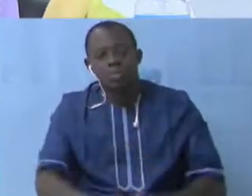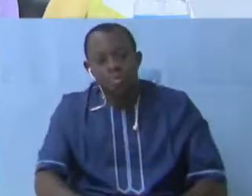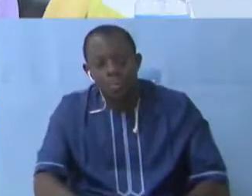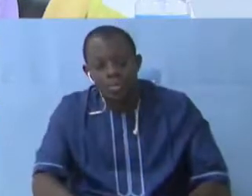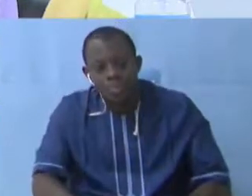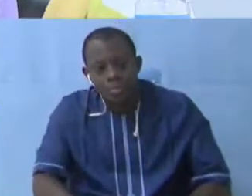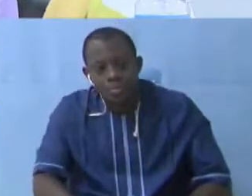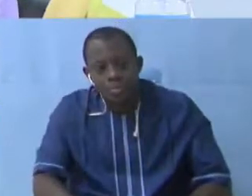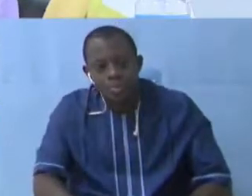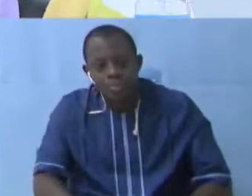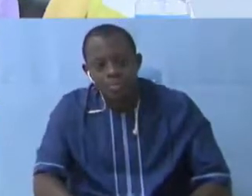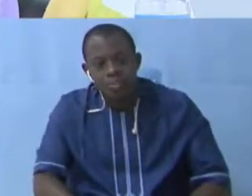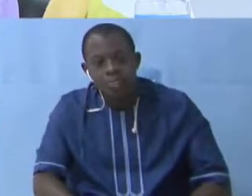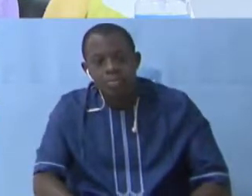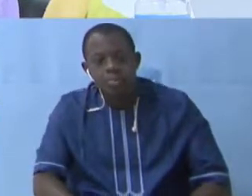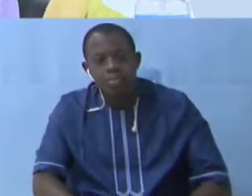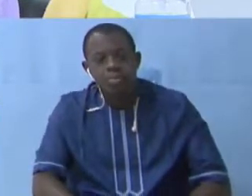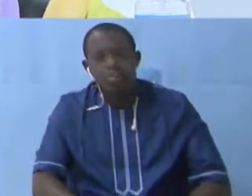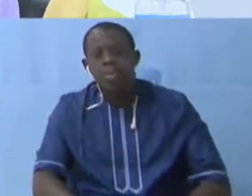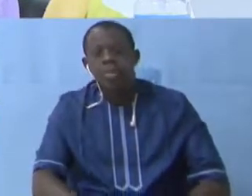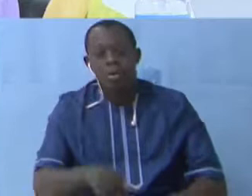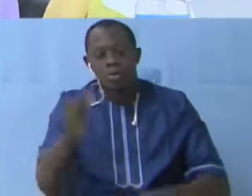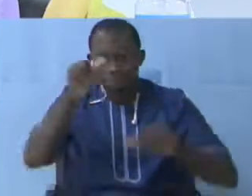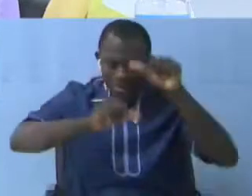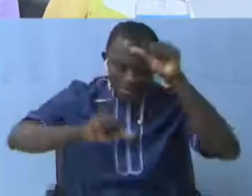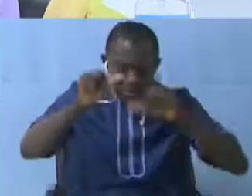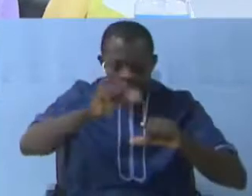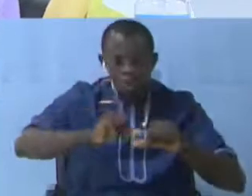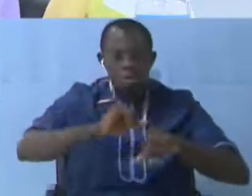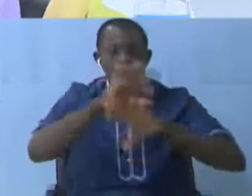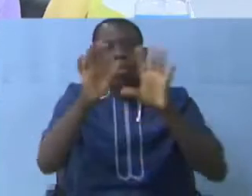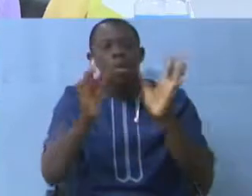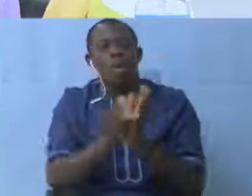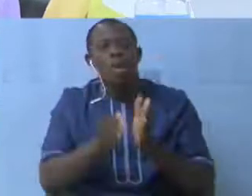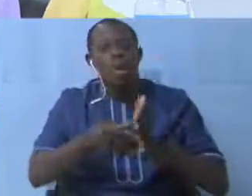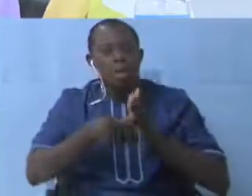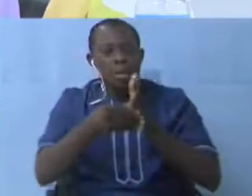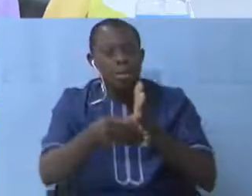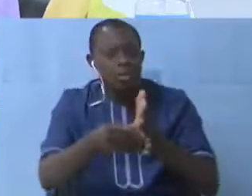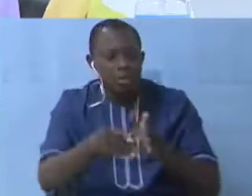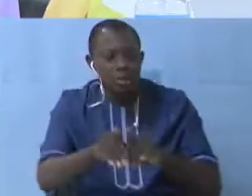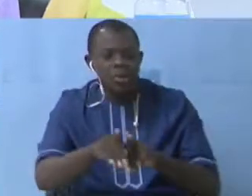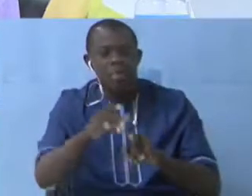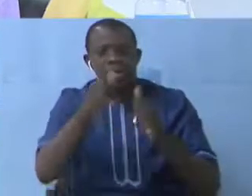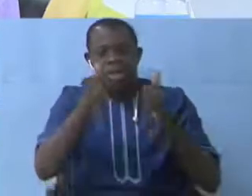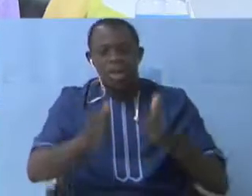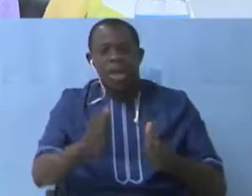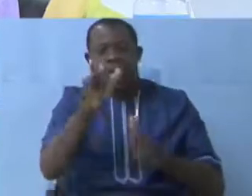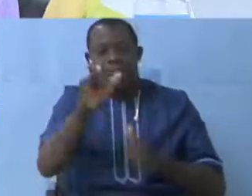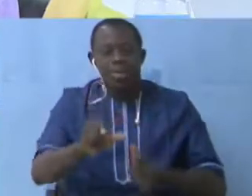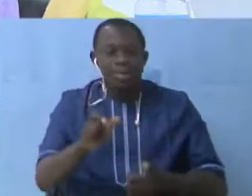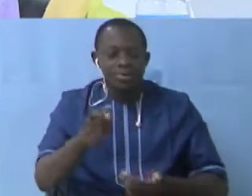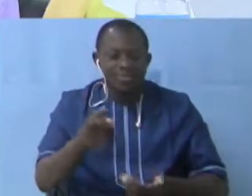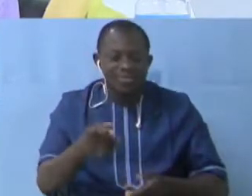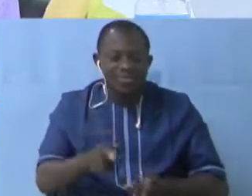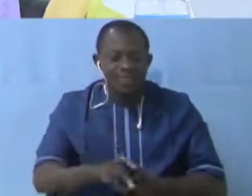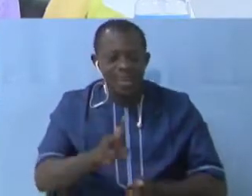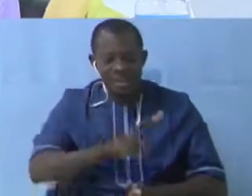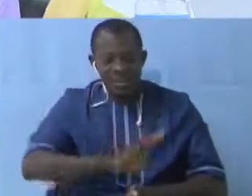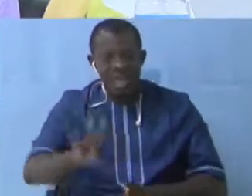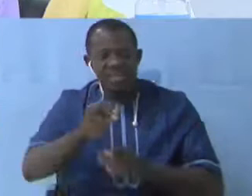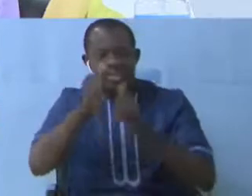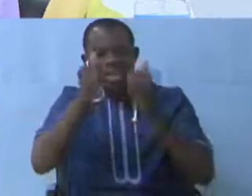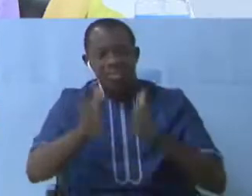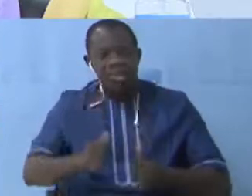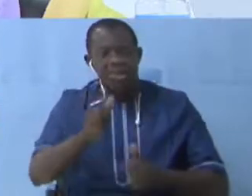foofa. So we check on all of the leadership and the chair, the vice chair, and himself, and the CEO himself. ñu seet nañ ñi nga xam ne ñoo ko